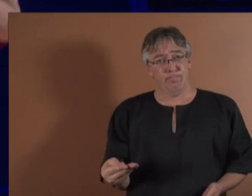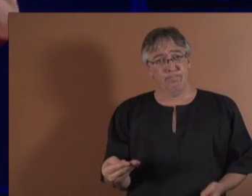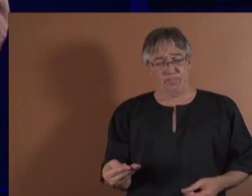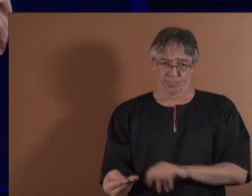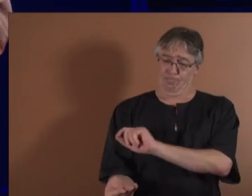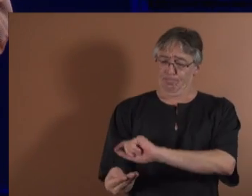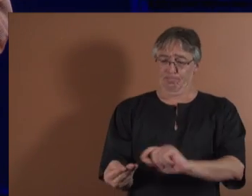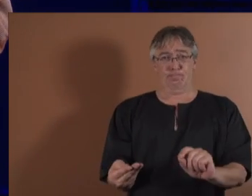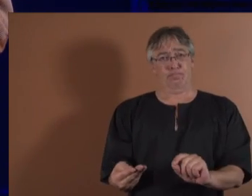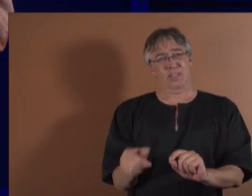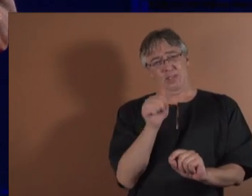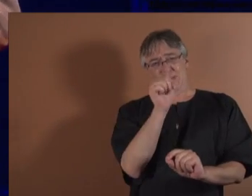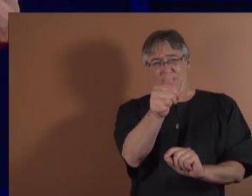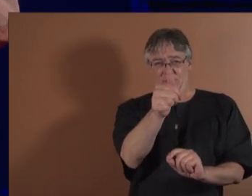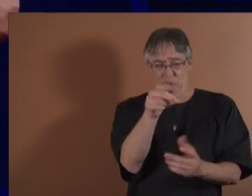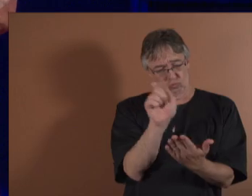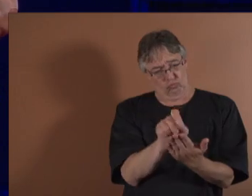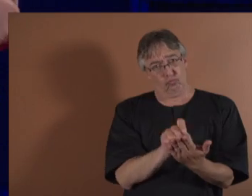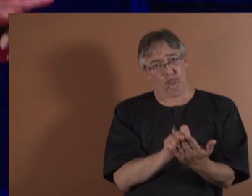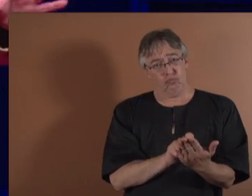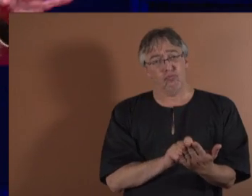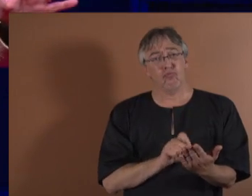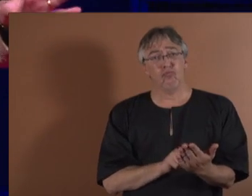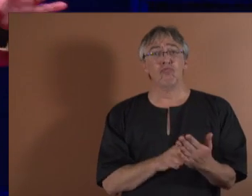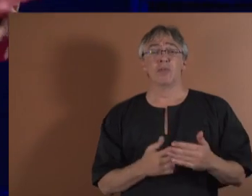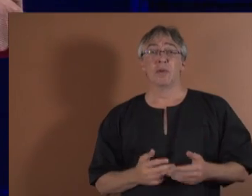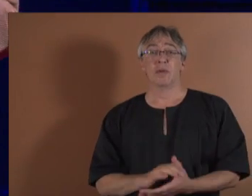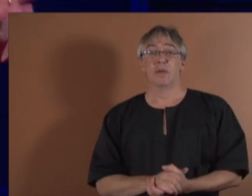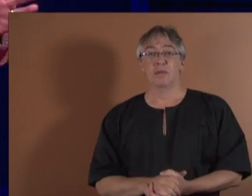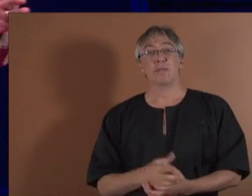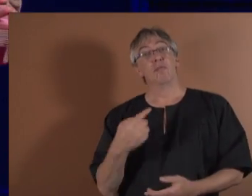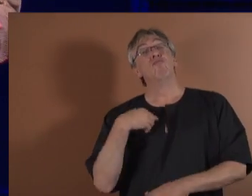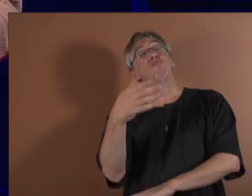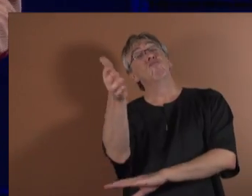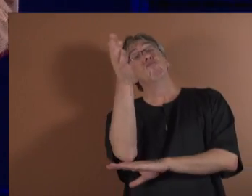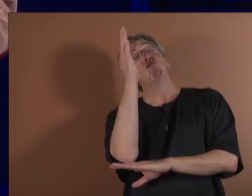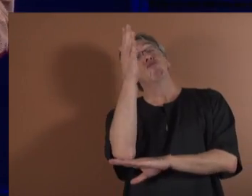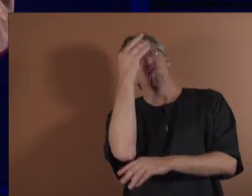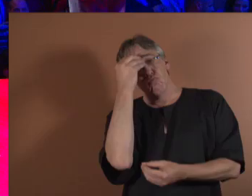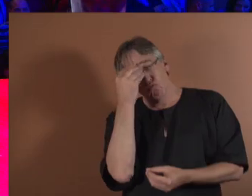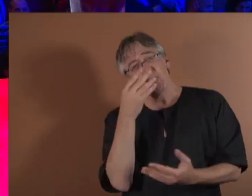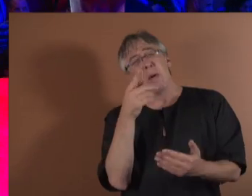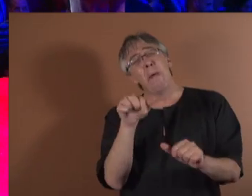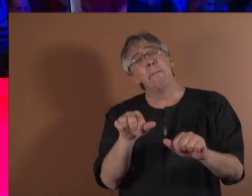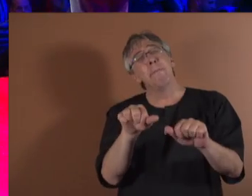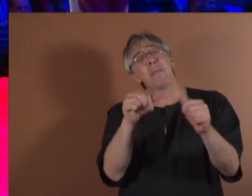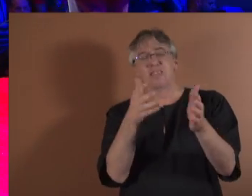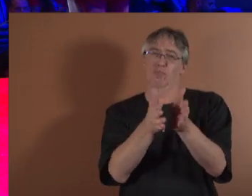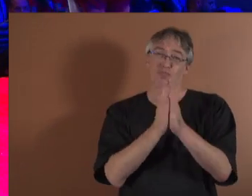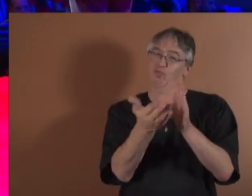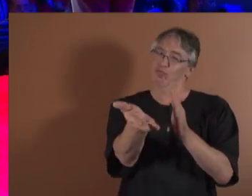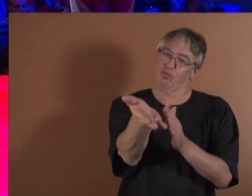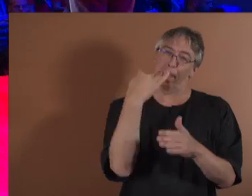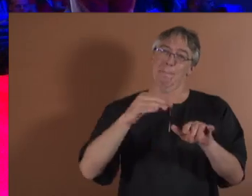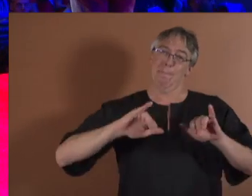suggesting just for yourself. And you'll get maximum value out of what I'm going to share with you if you play. In